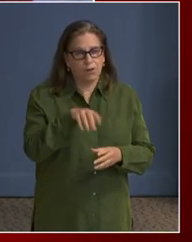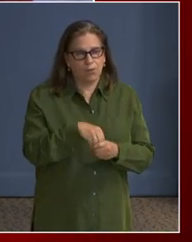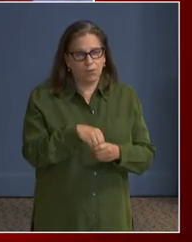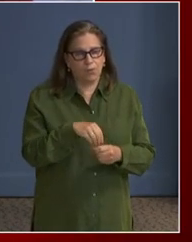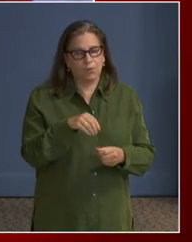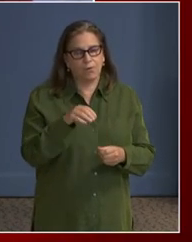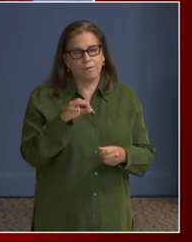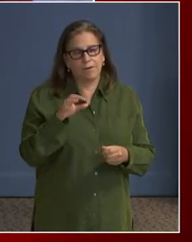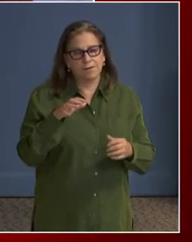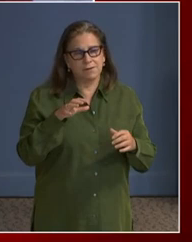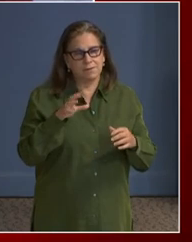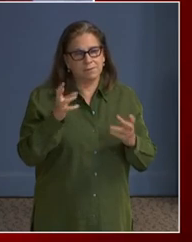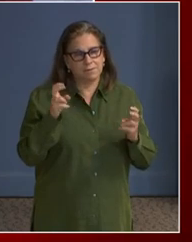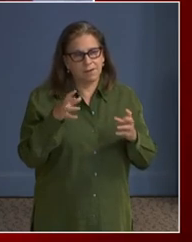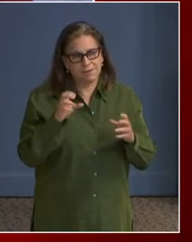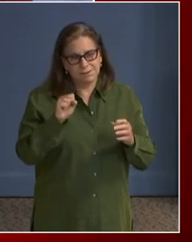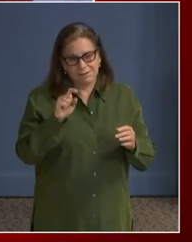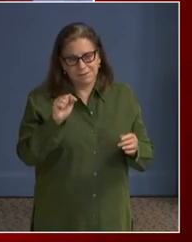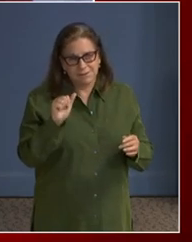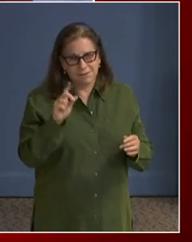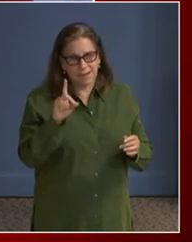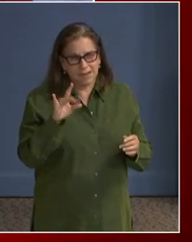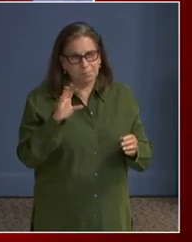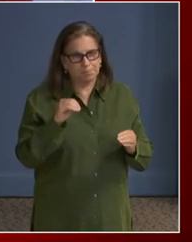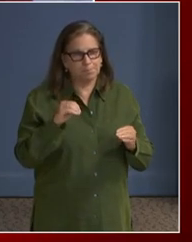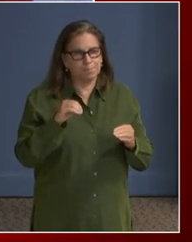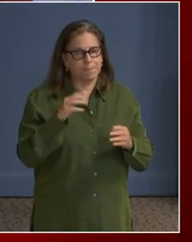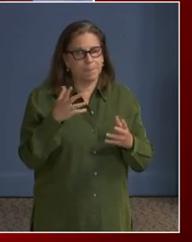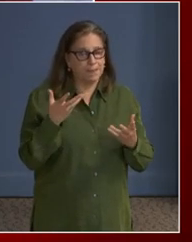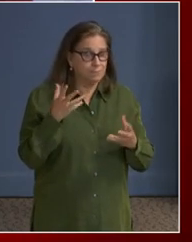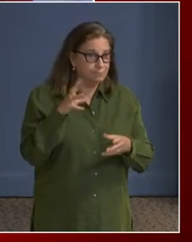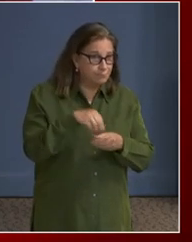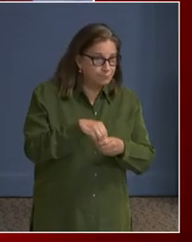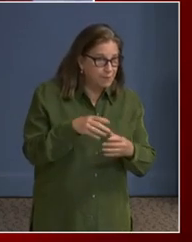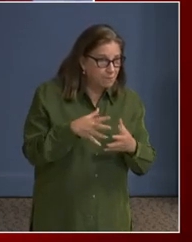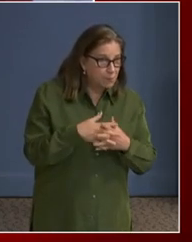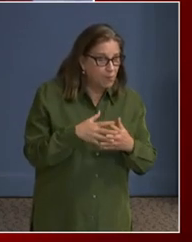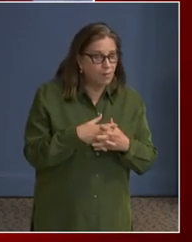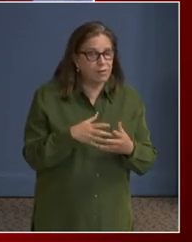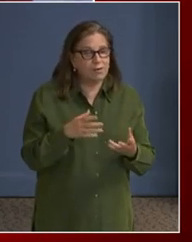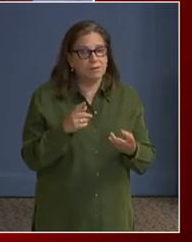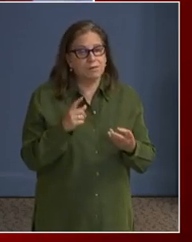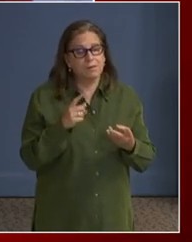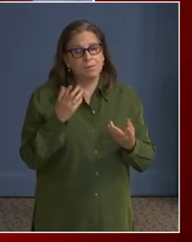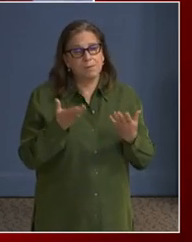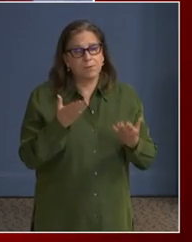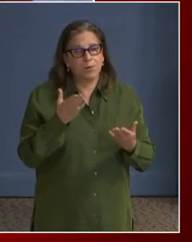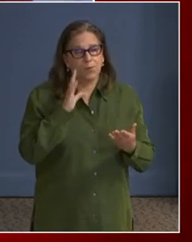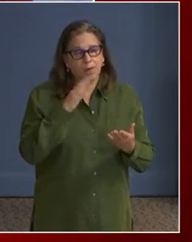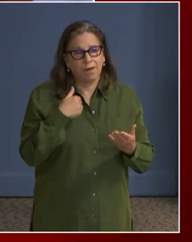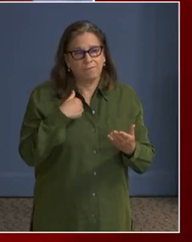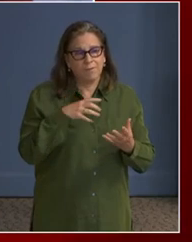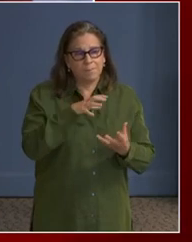the district, of course, would continue to be how we could have a mix of uses that